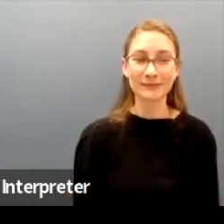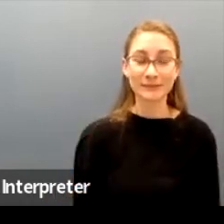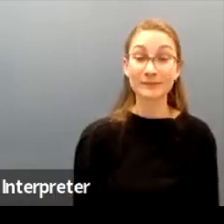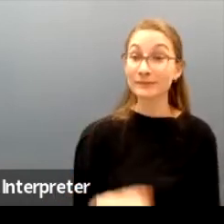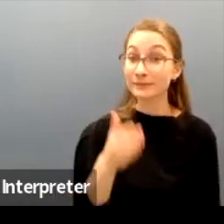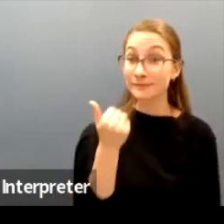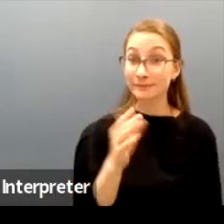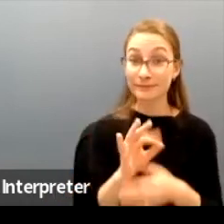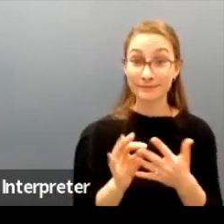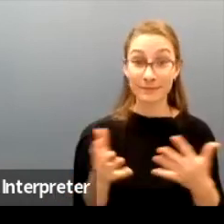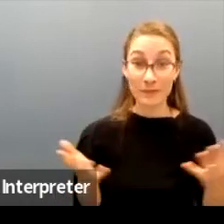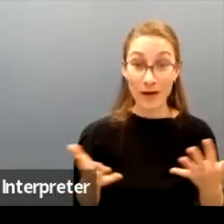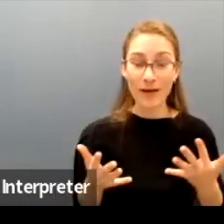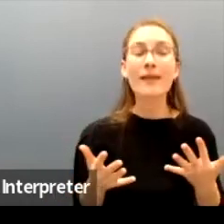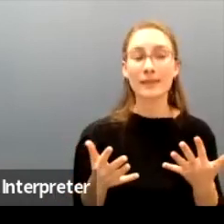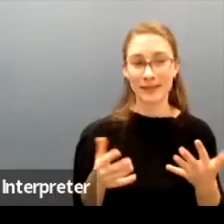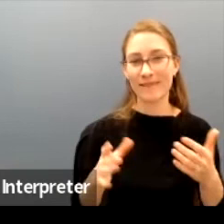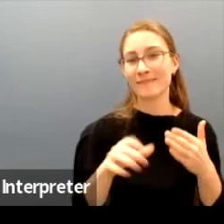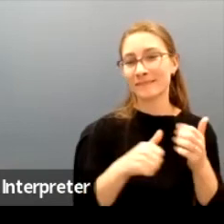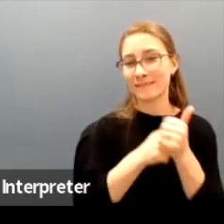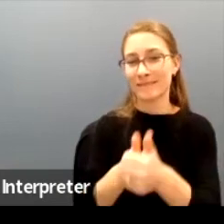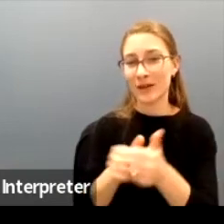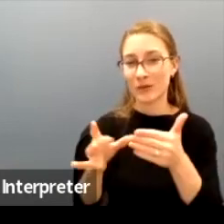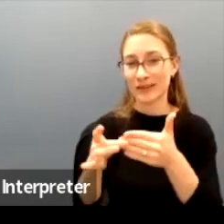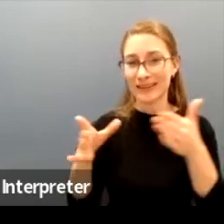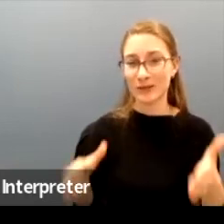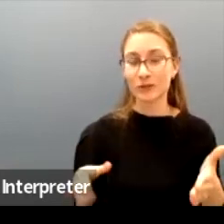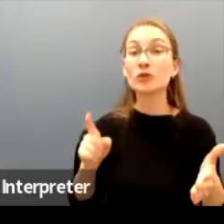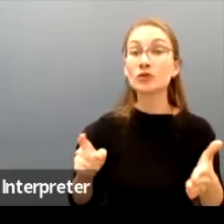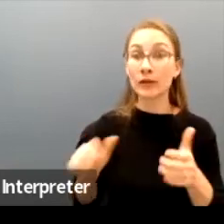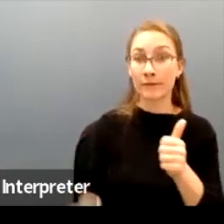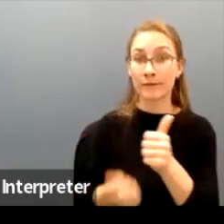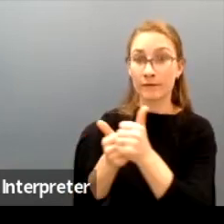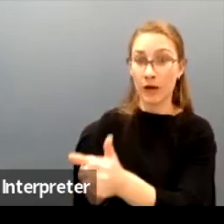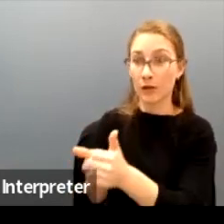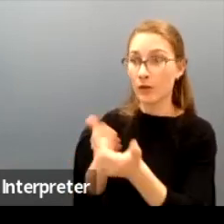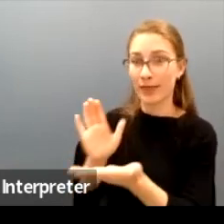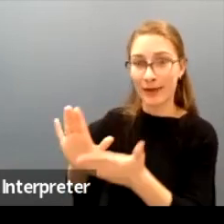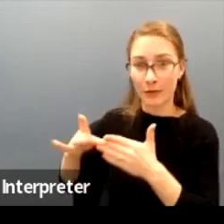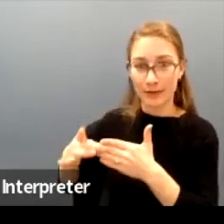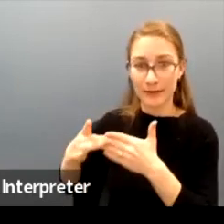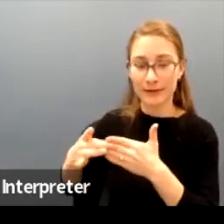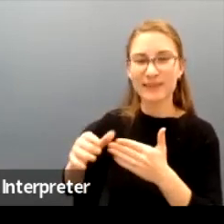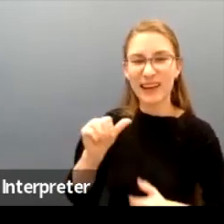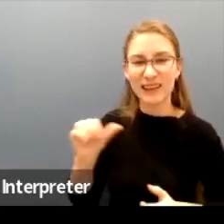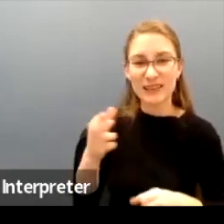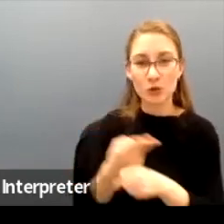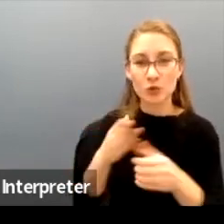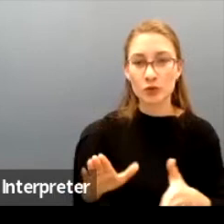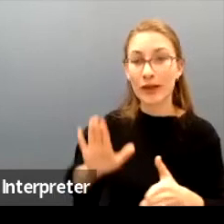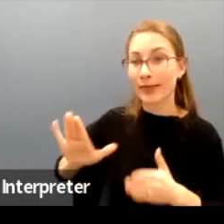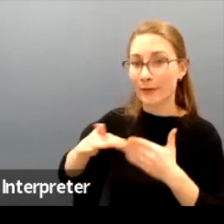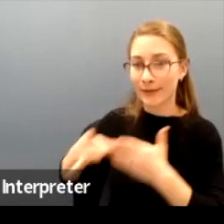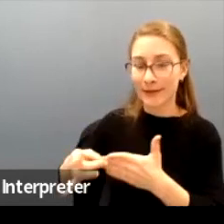leader. You want to take the individual's lead. Communicating with a device needs to be motivating. It needs to be fun. If there's no motivating factor, if it's